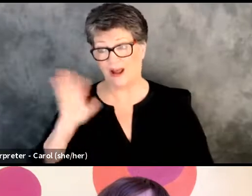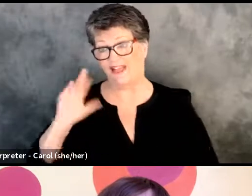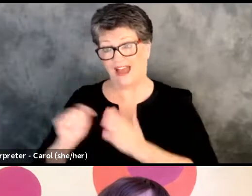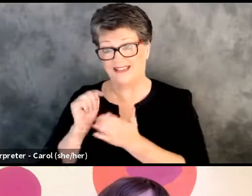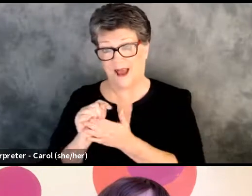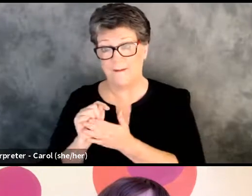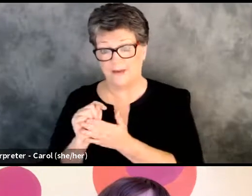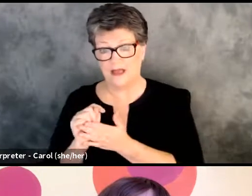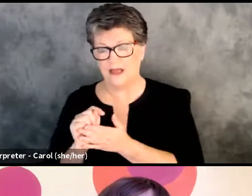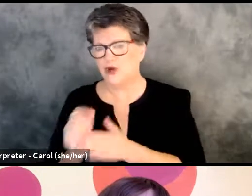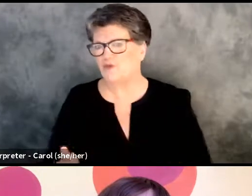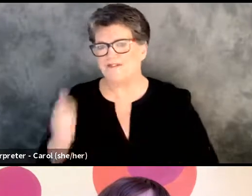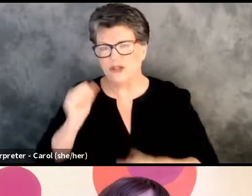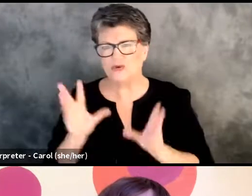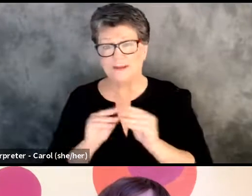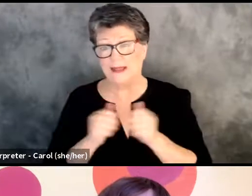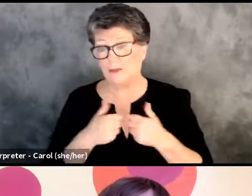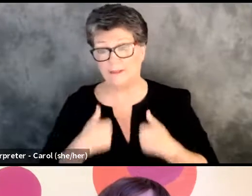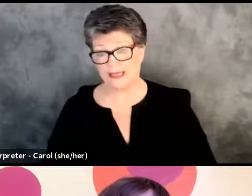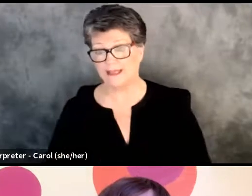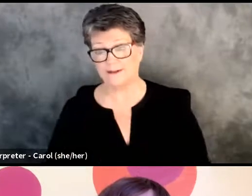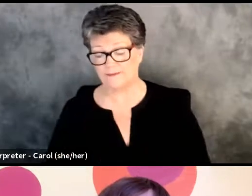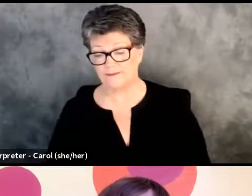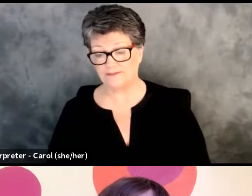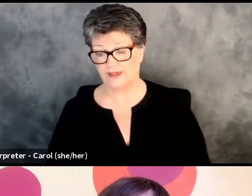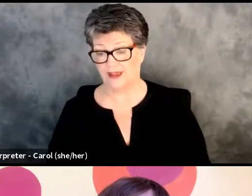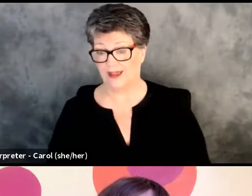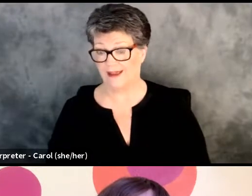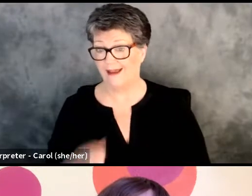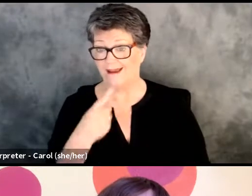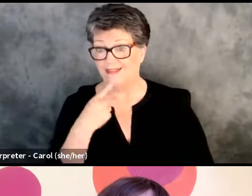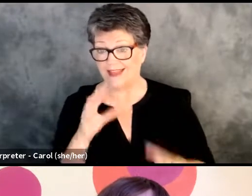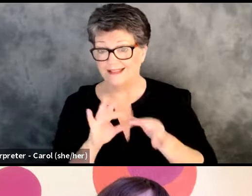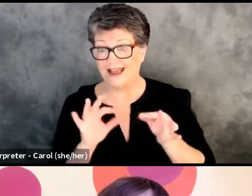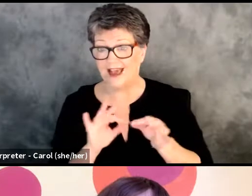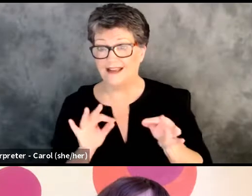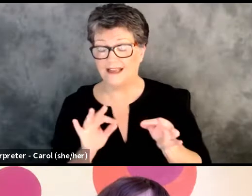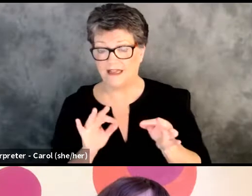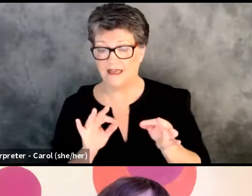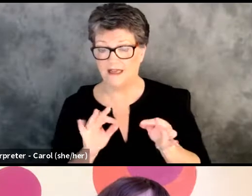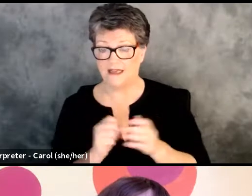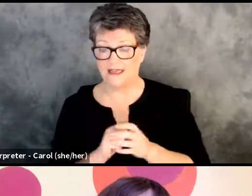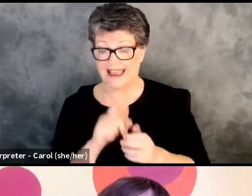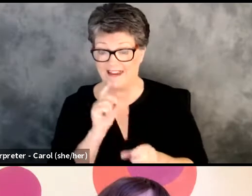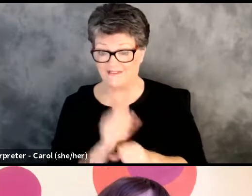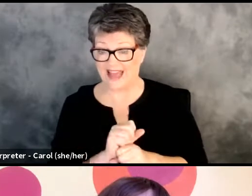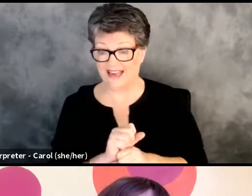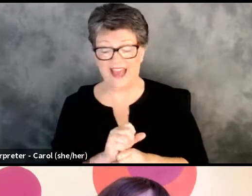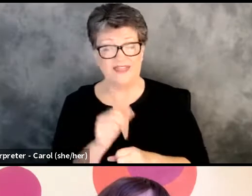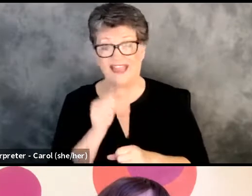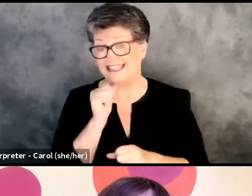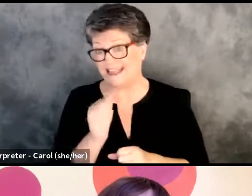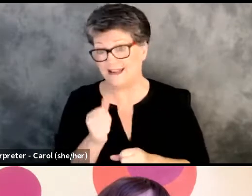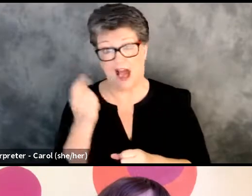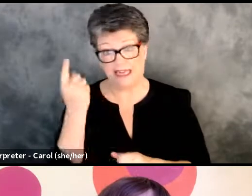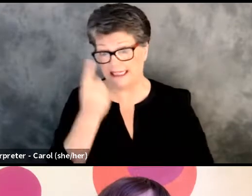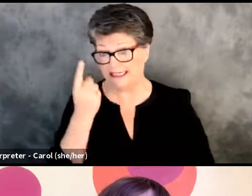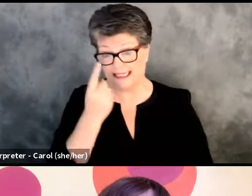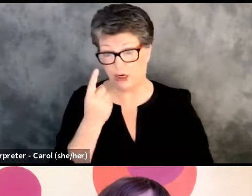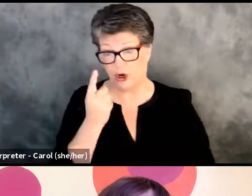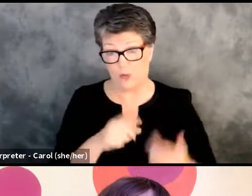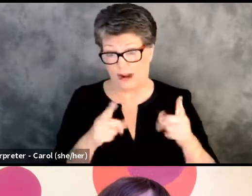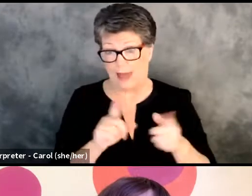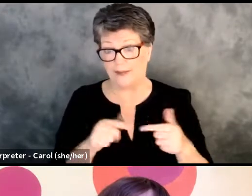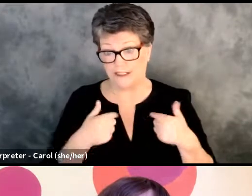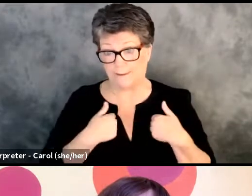point refused to meet with me. They said that, in fact, they did not consider what happened